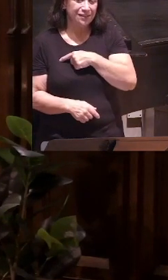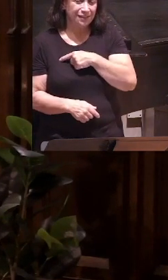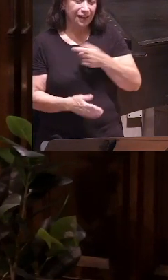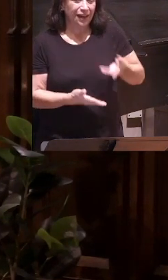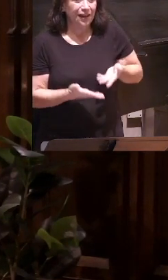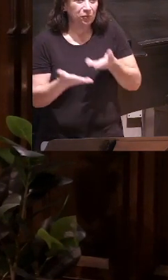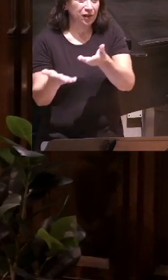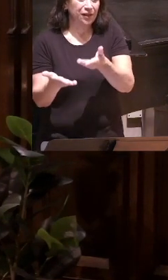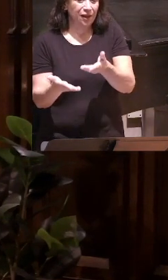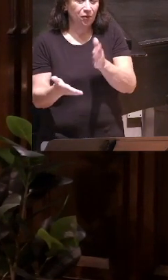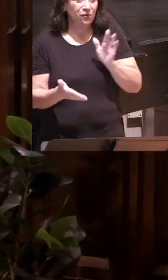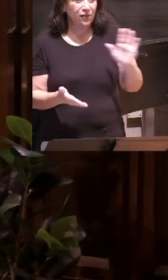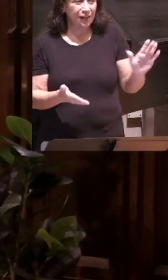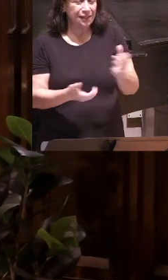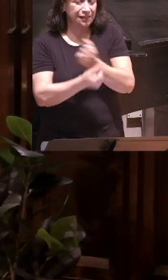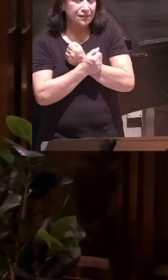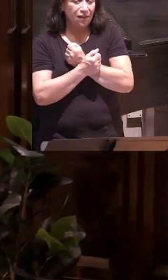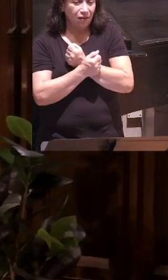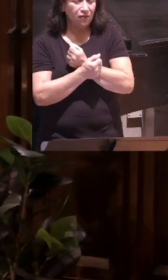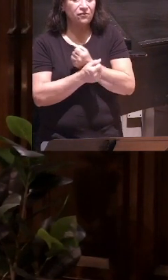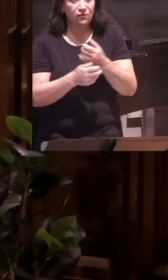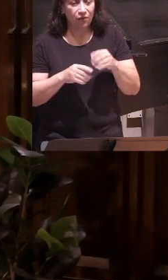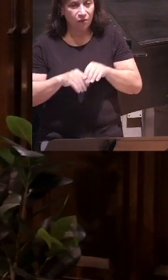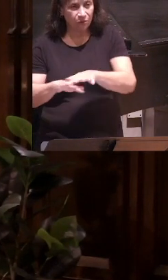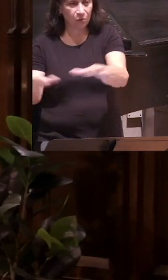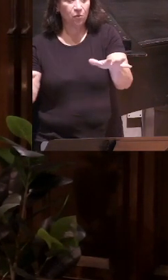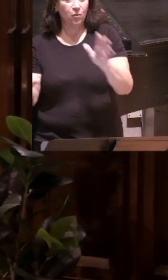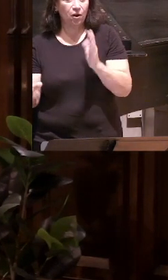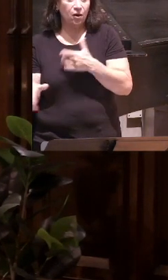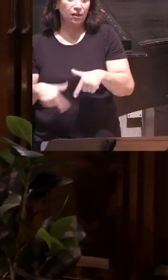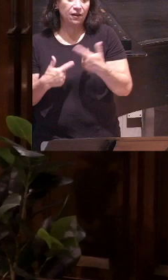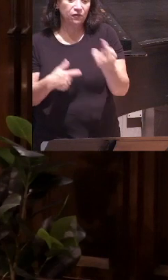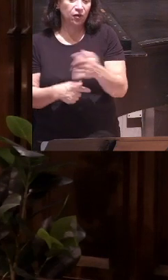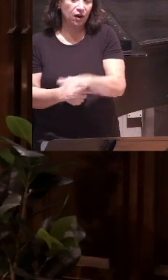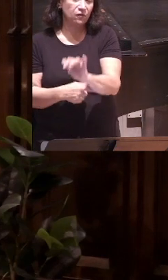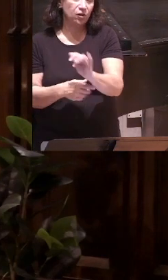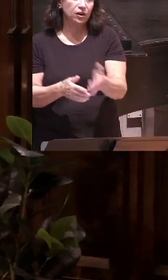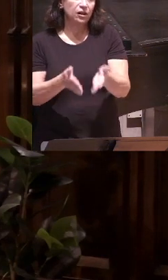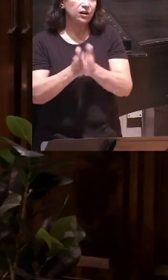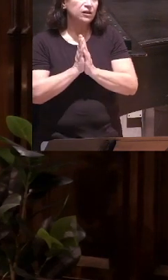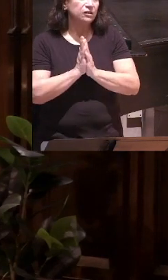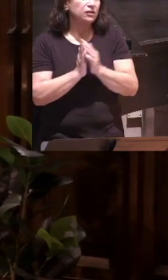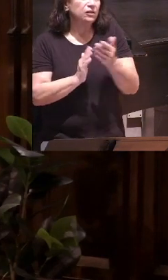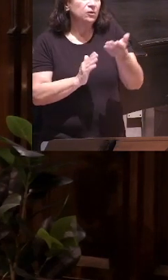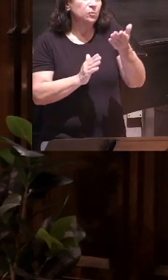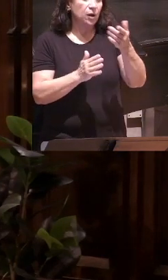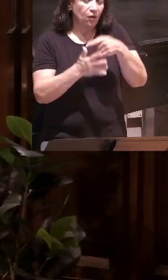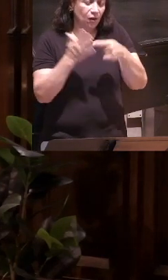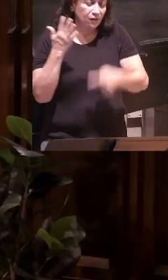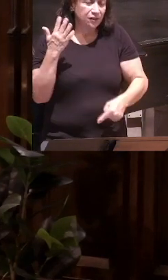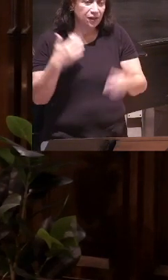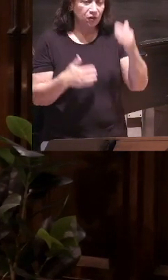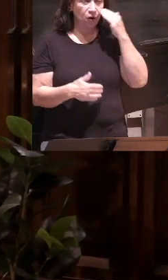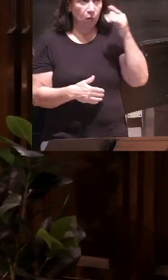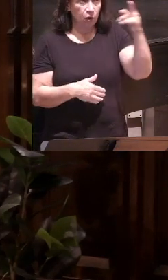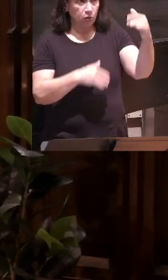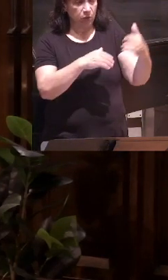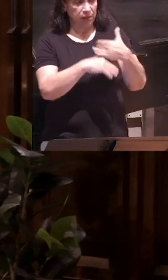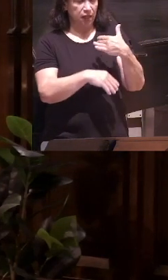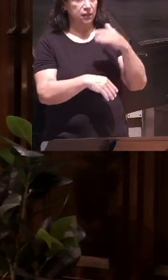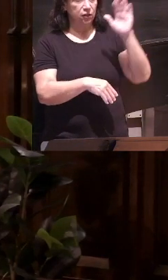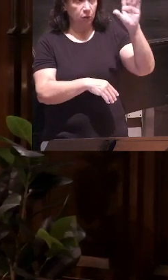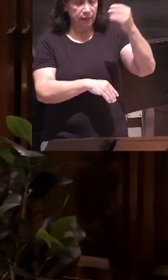love into our lives forever. God, we pray all of this knowing that you sent us your